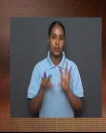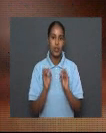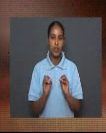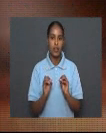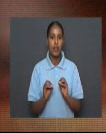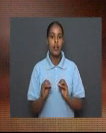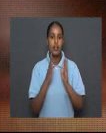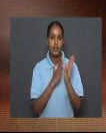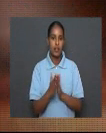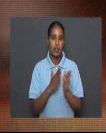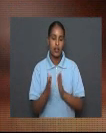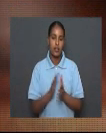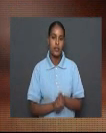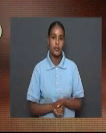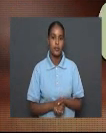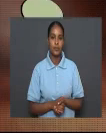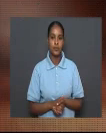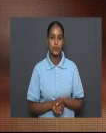Students, let's get ready.